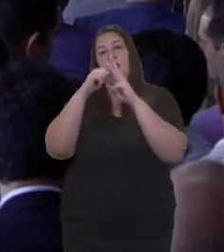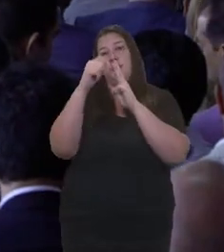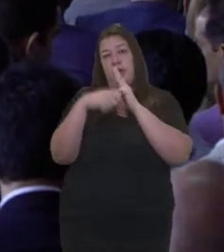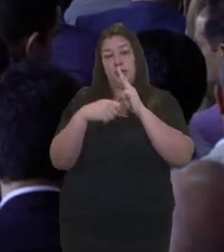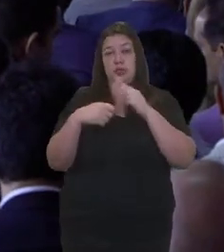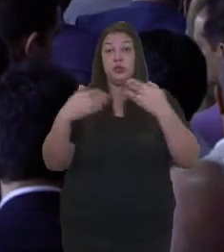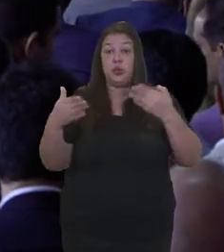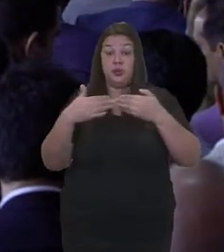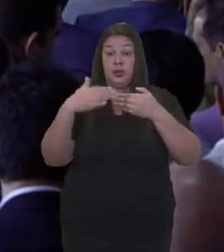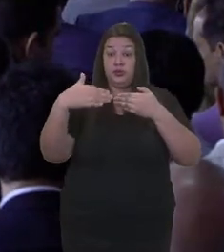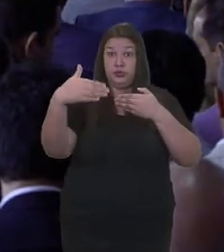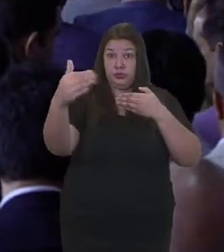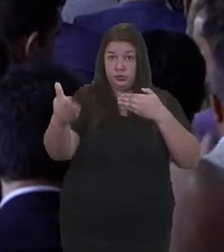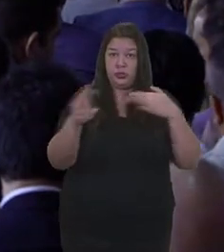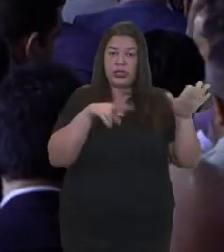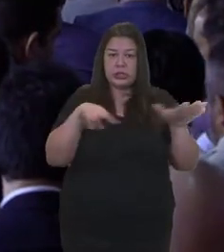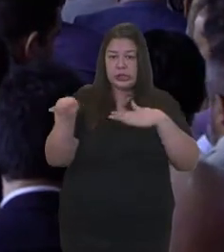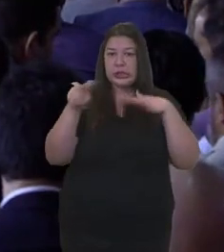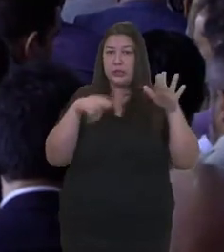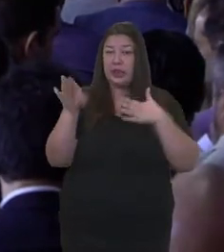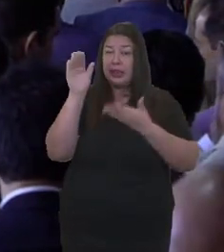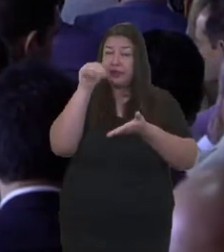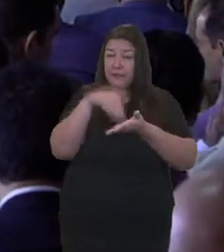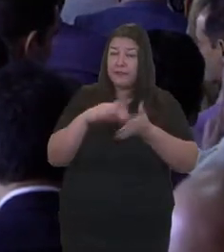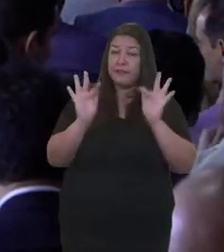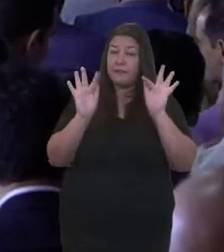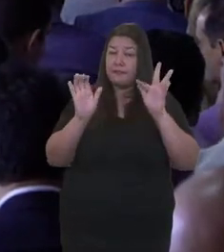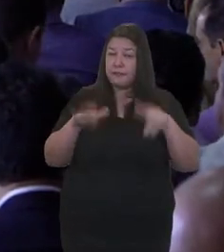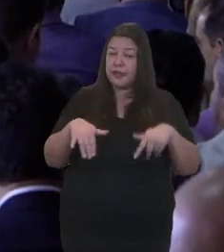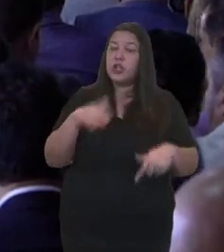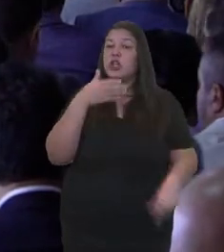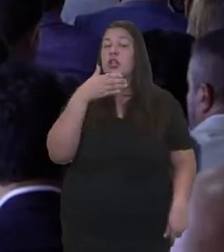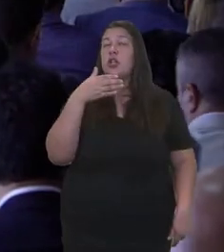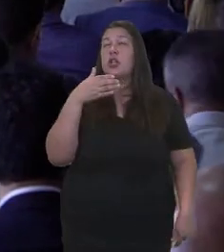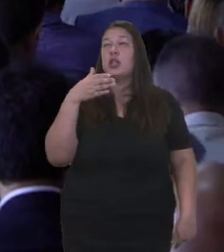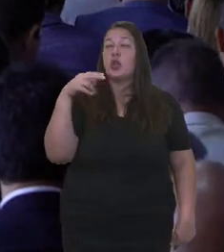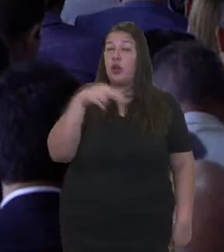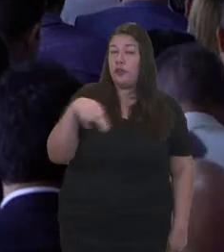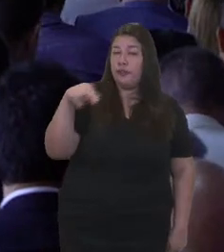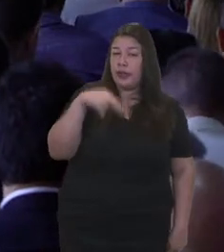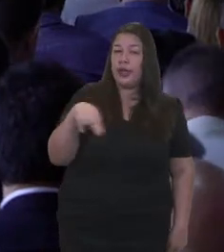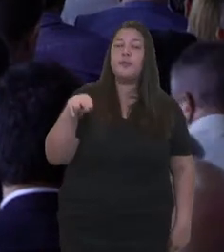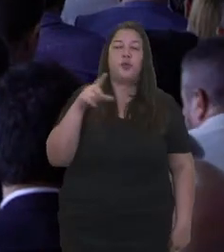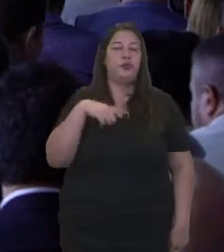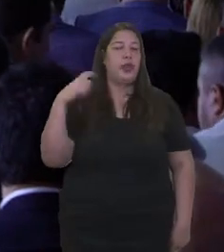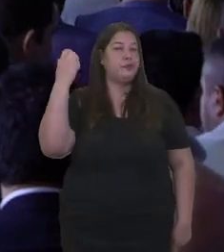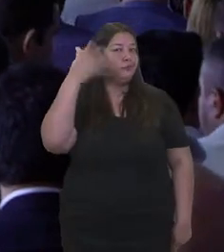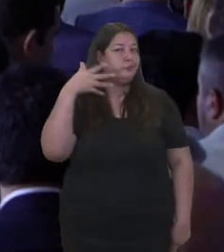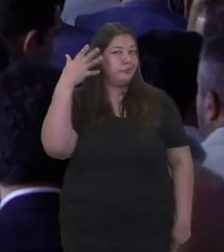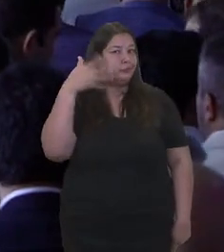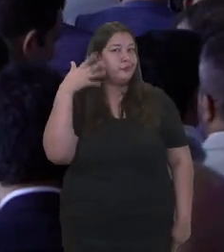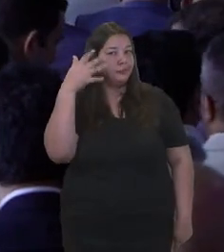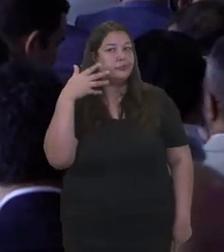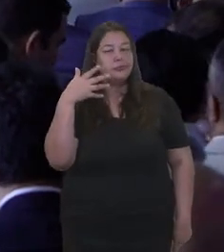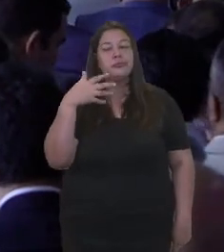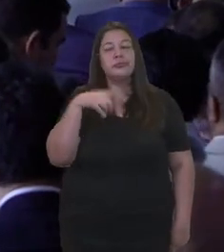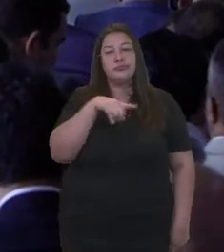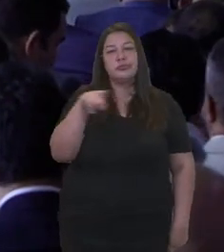starting from next week, every panel, every month we'll have two talks, and we'll see which are the